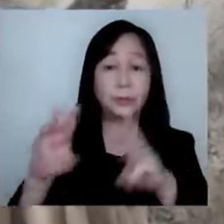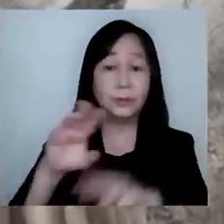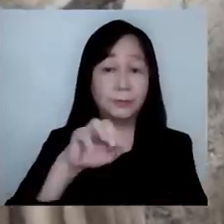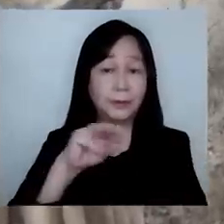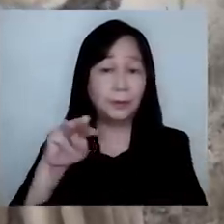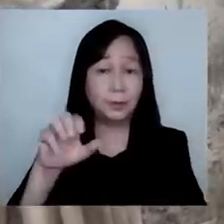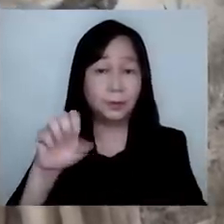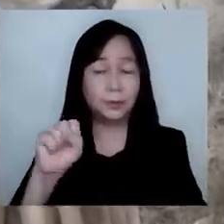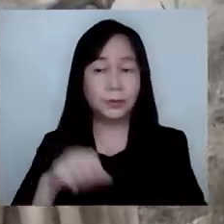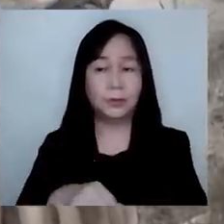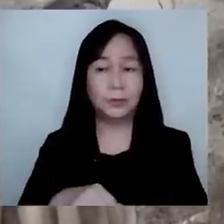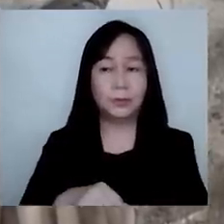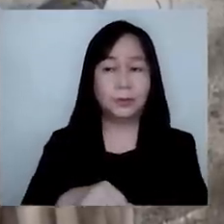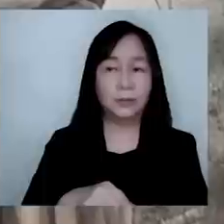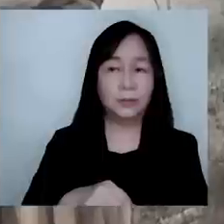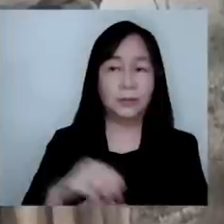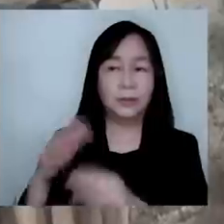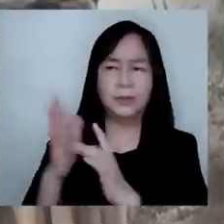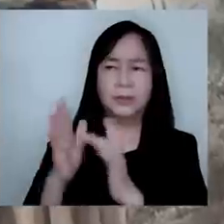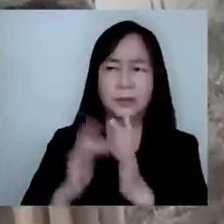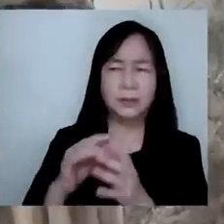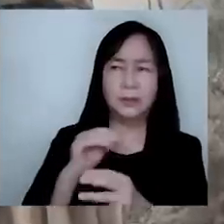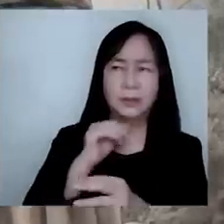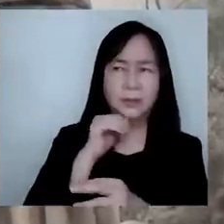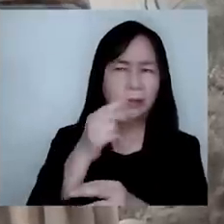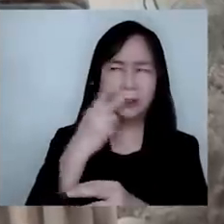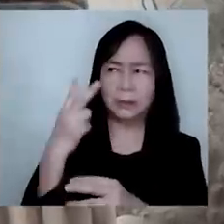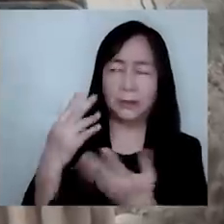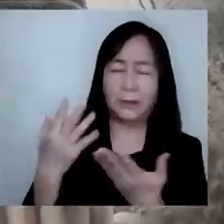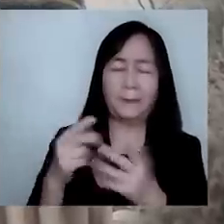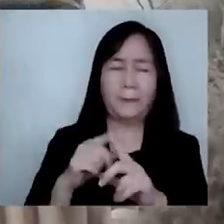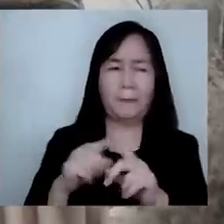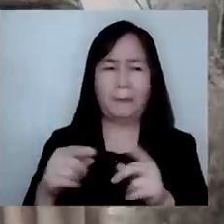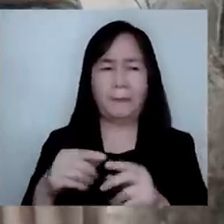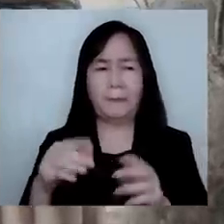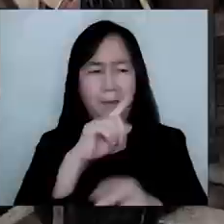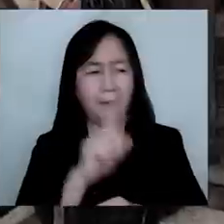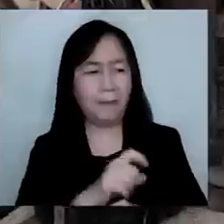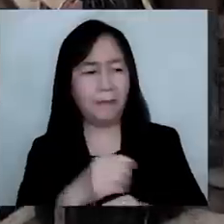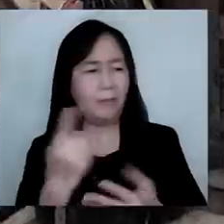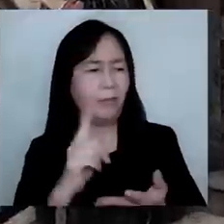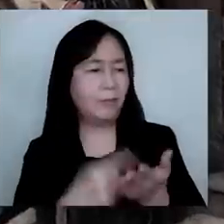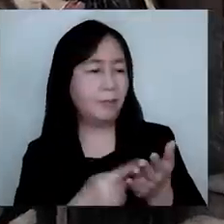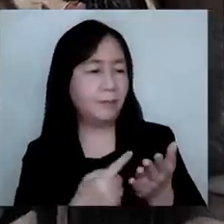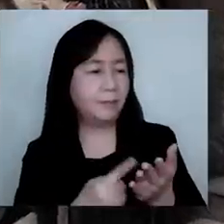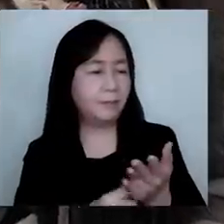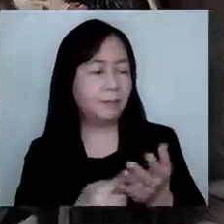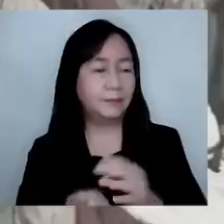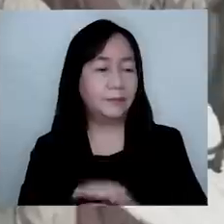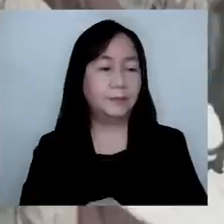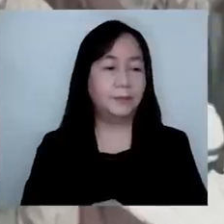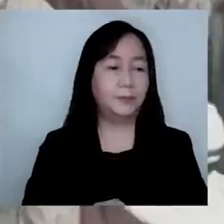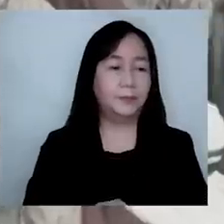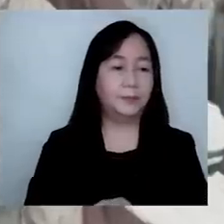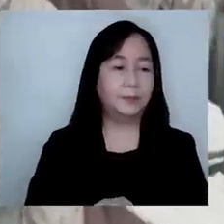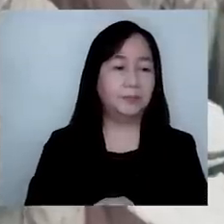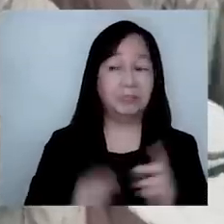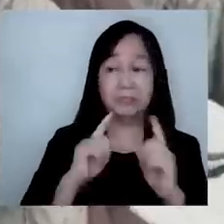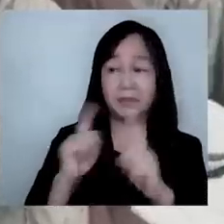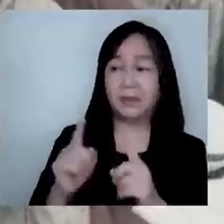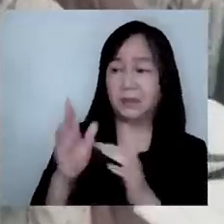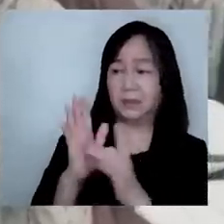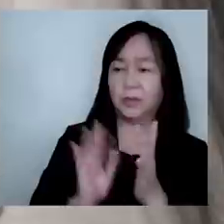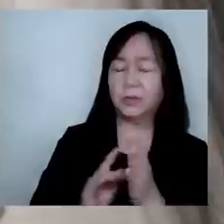unrecognized by them asked what they were discussing they told him that Jesus was tried crucified